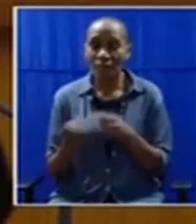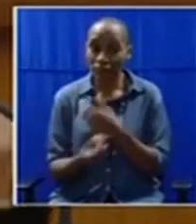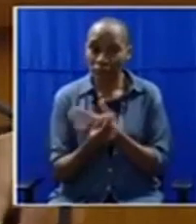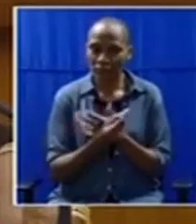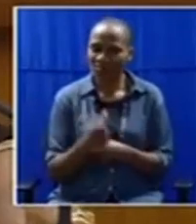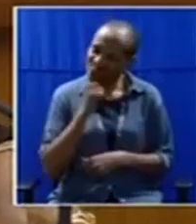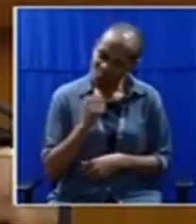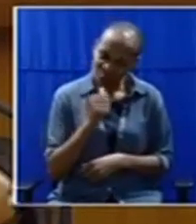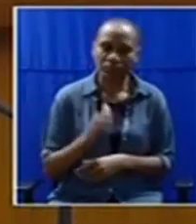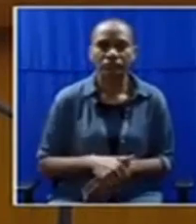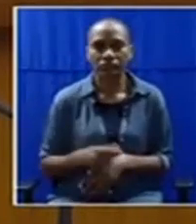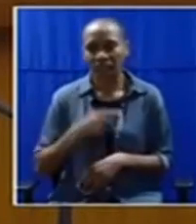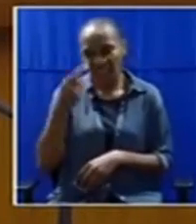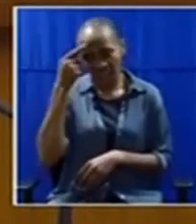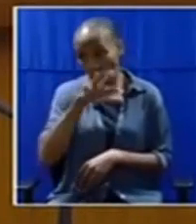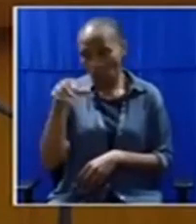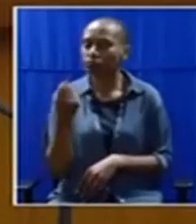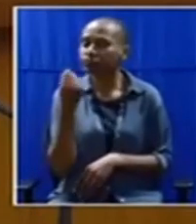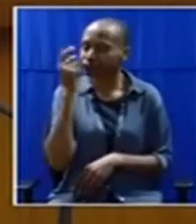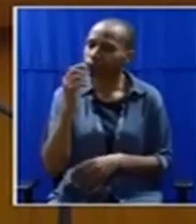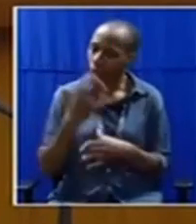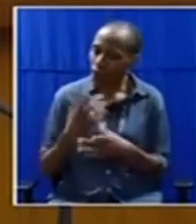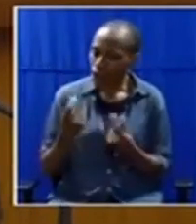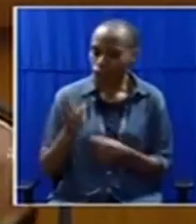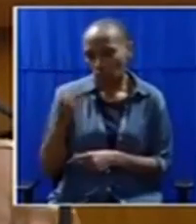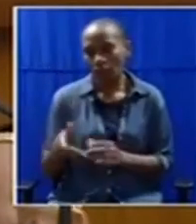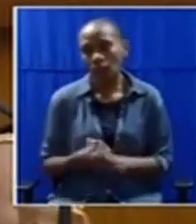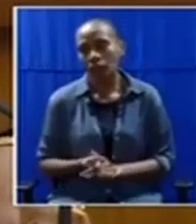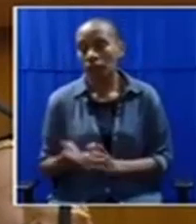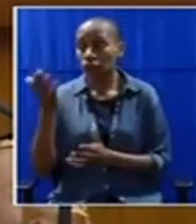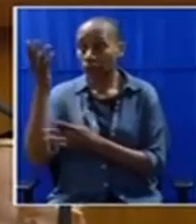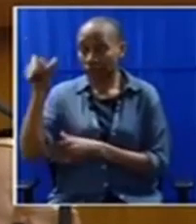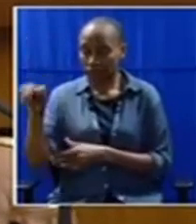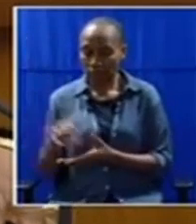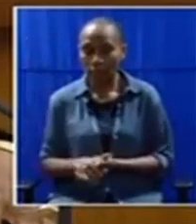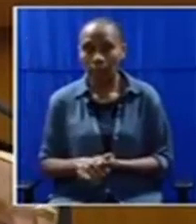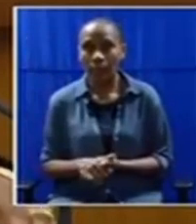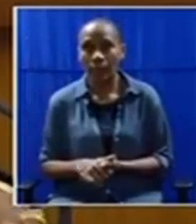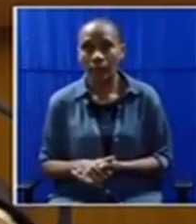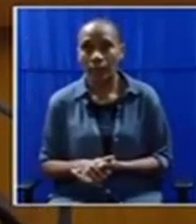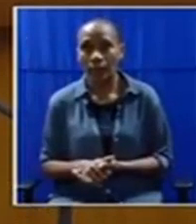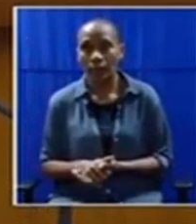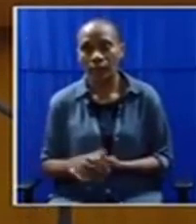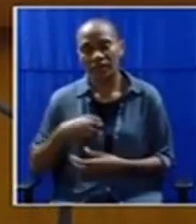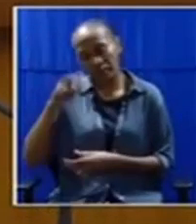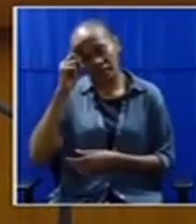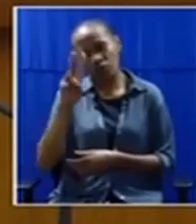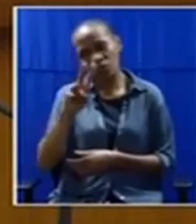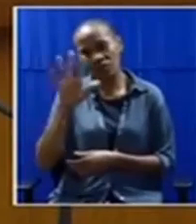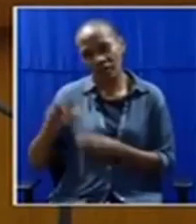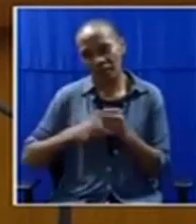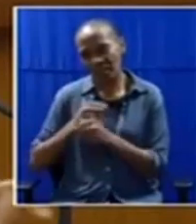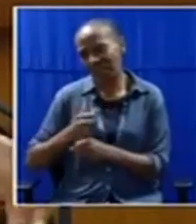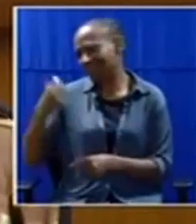Somlomo, as we close the curtain of the 5th Parliament and taking the last 25 years of our democracy